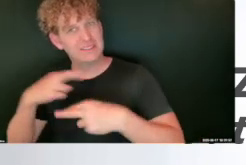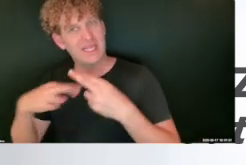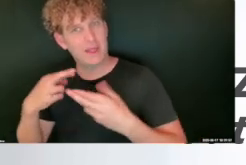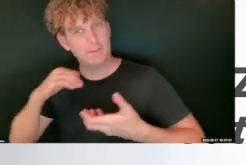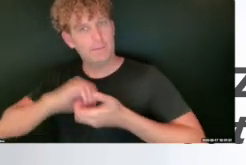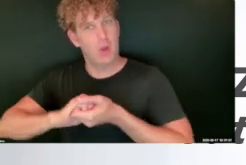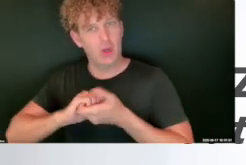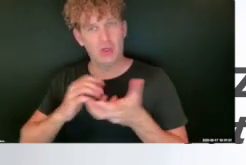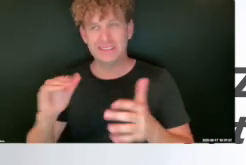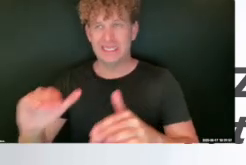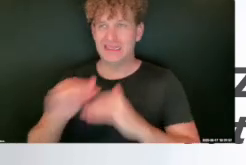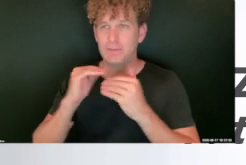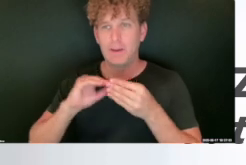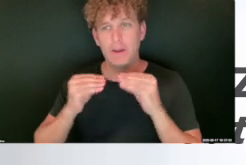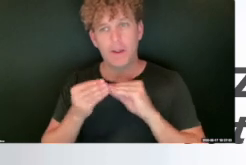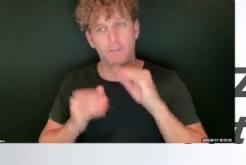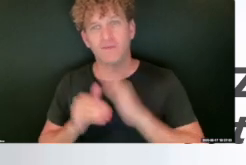to